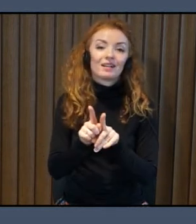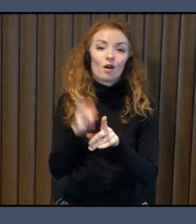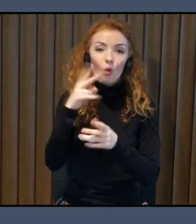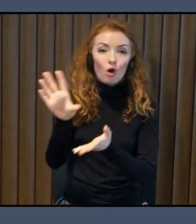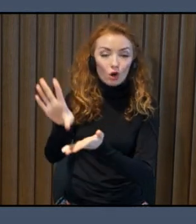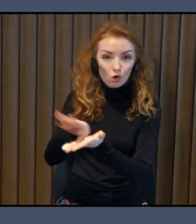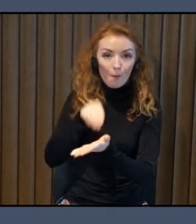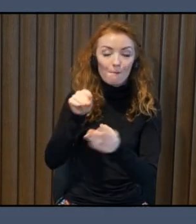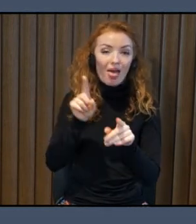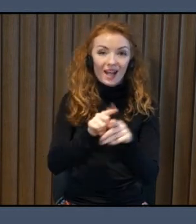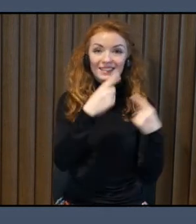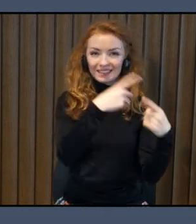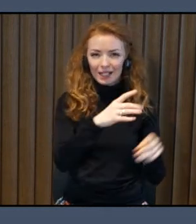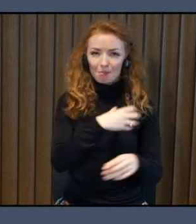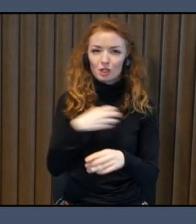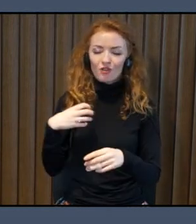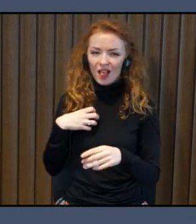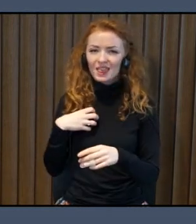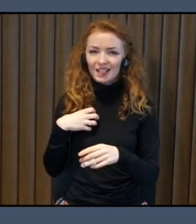spa and resort town.